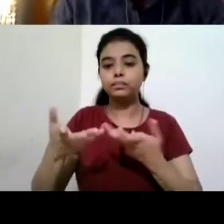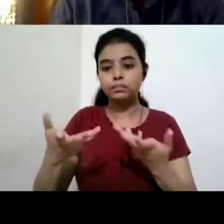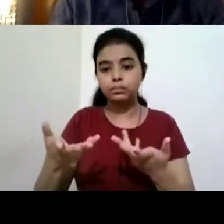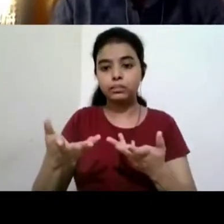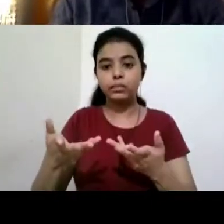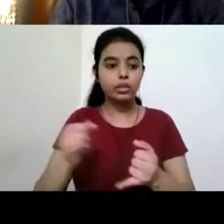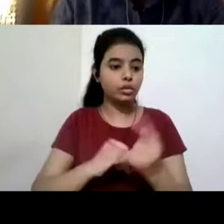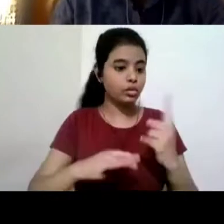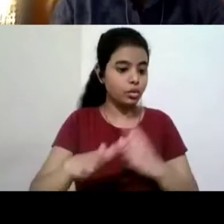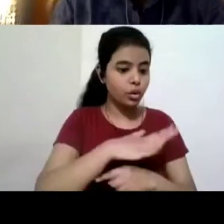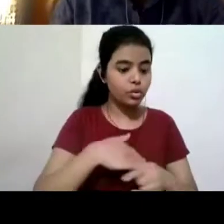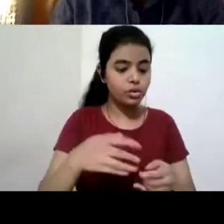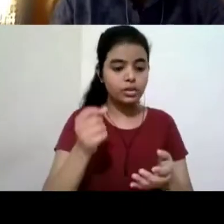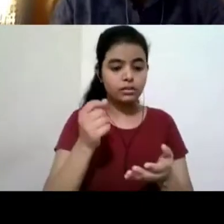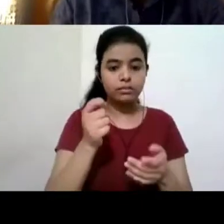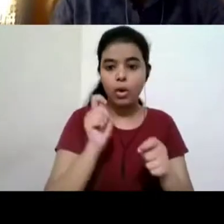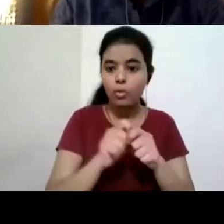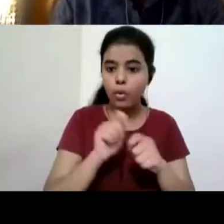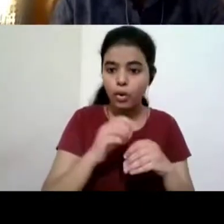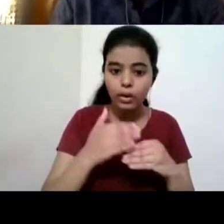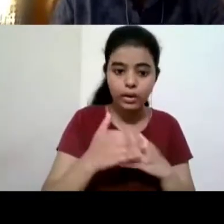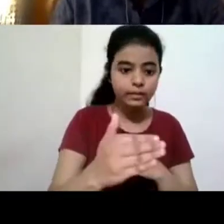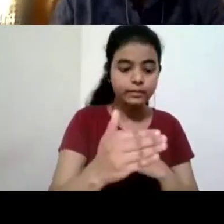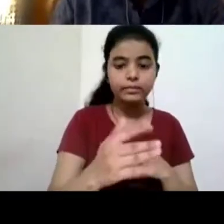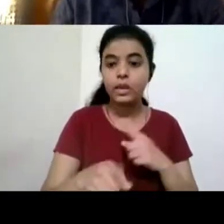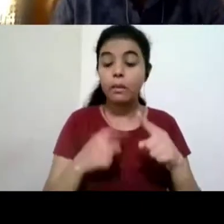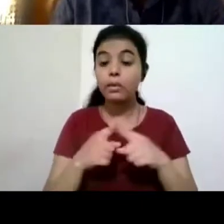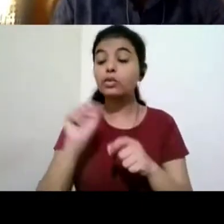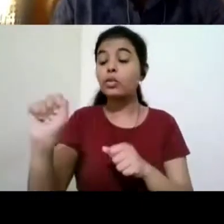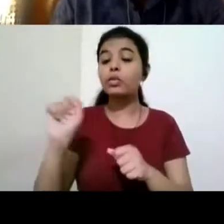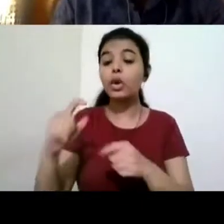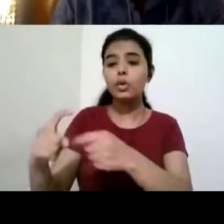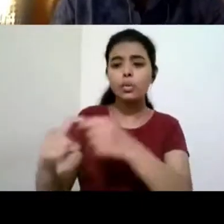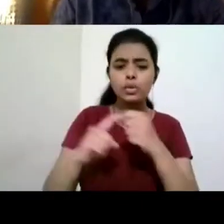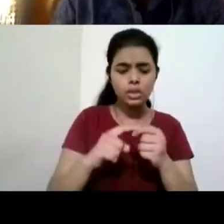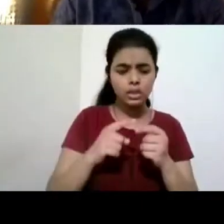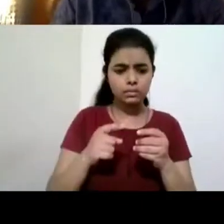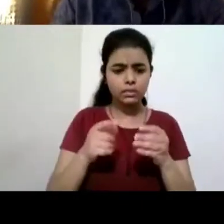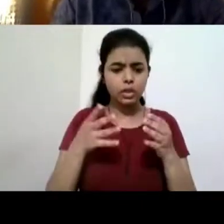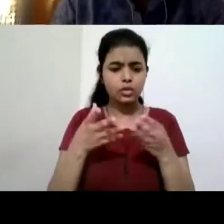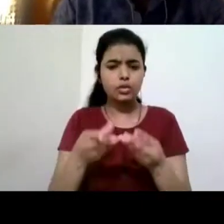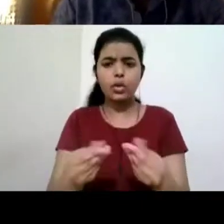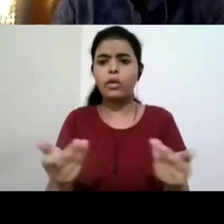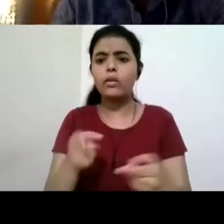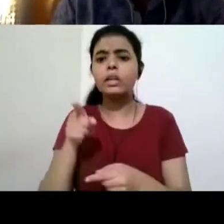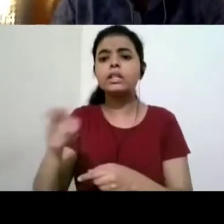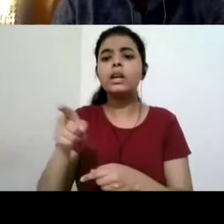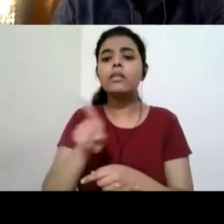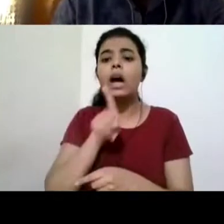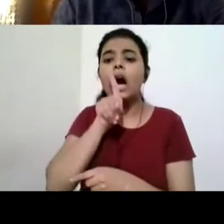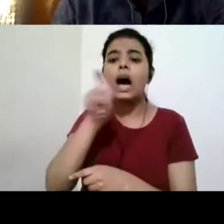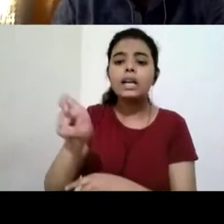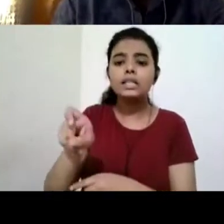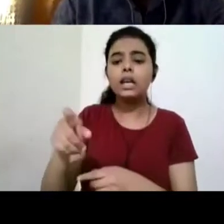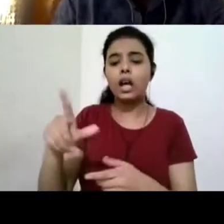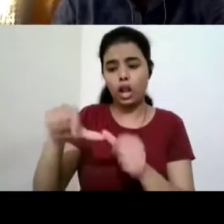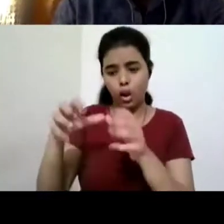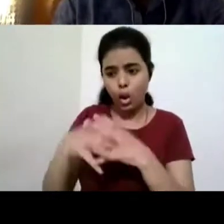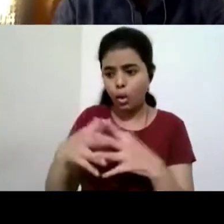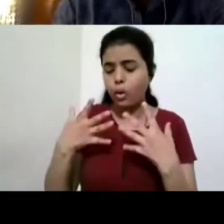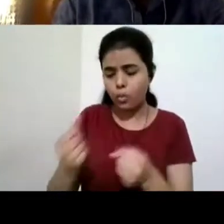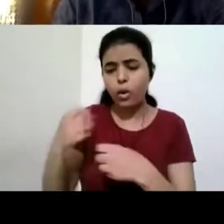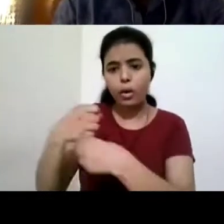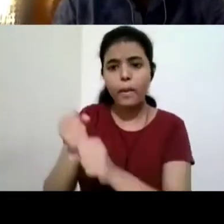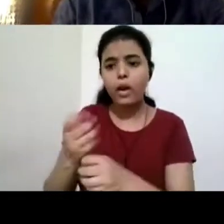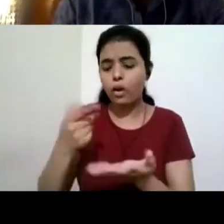social practice or how their particular questions should be addressed, you ask for the making of a law or you seek the amendment